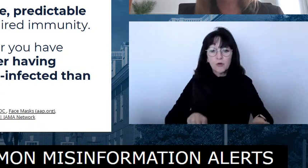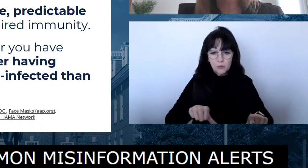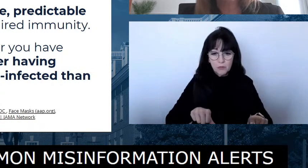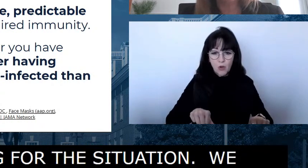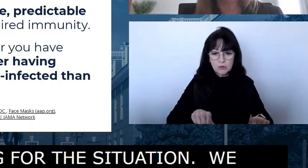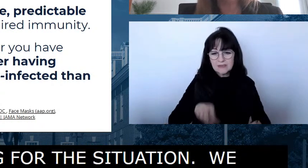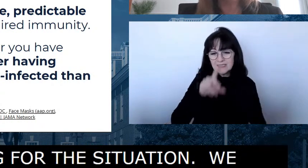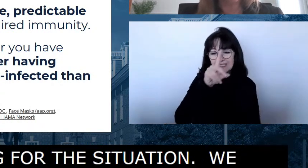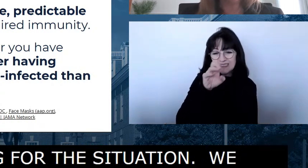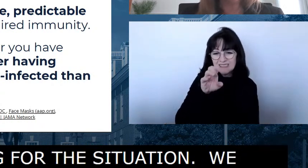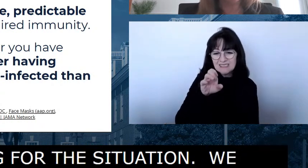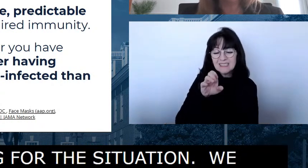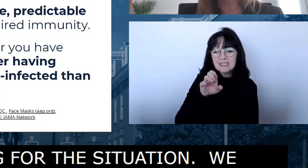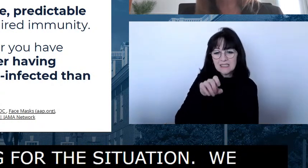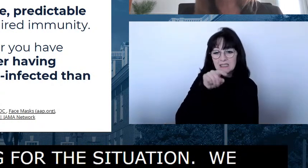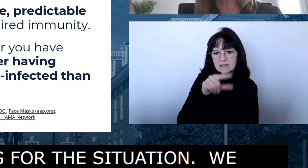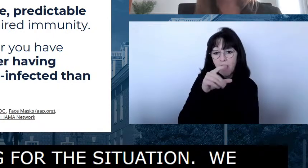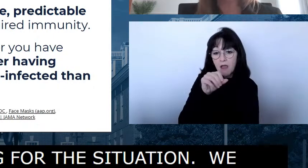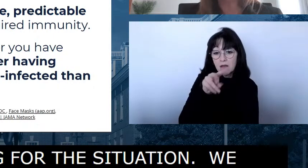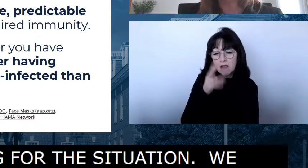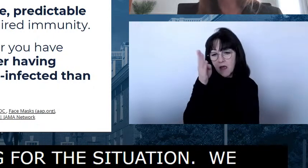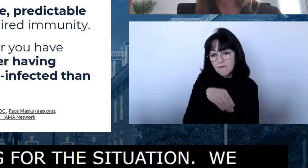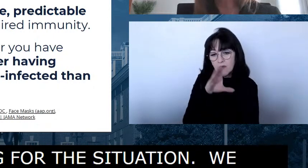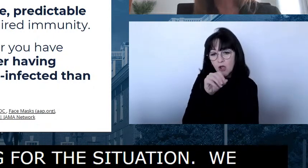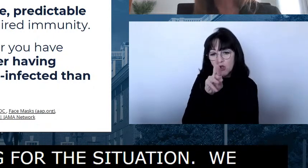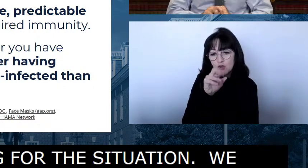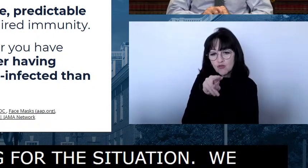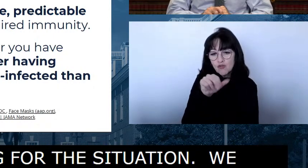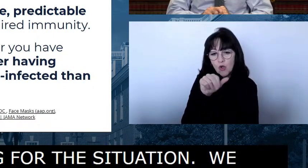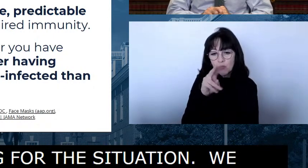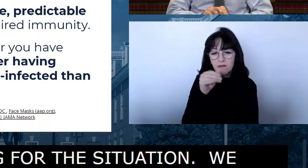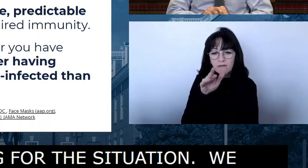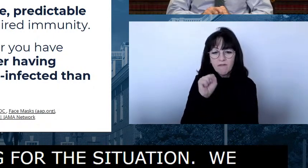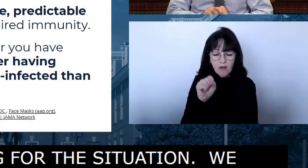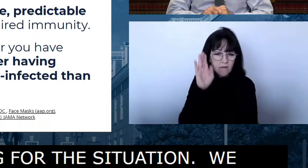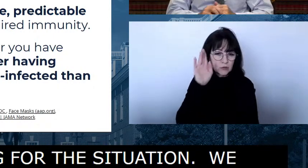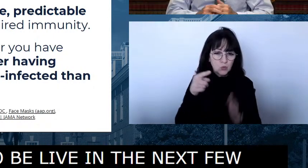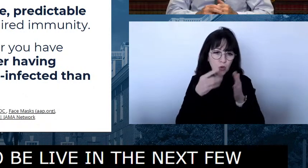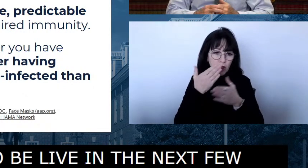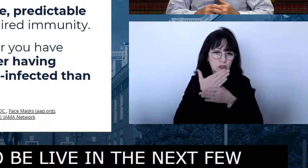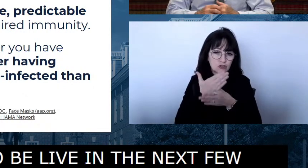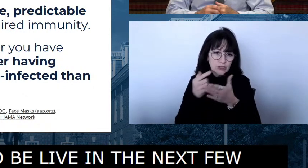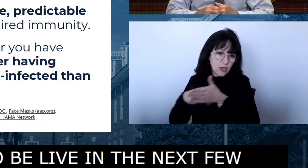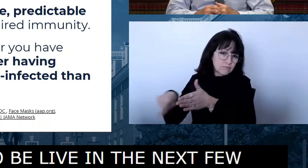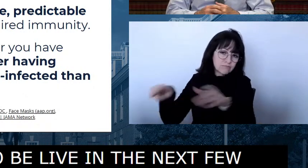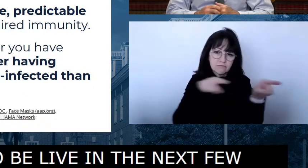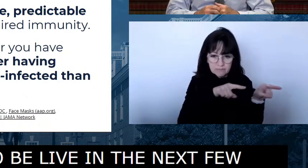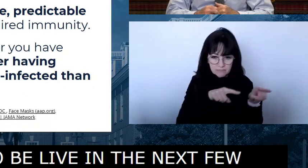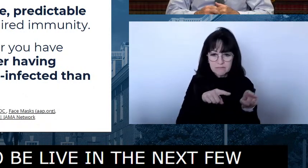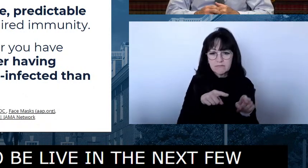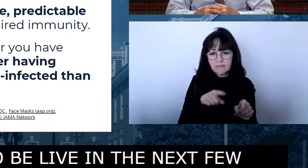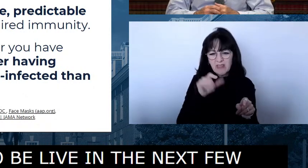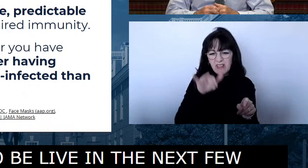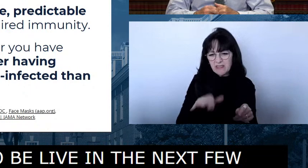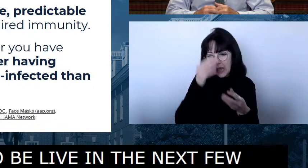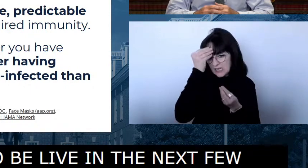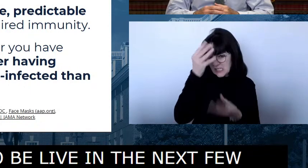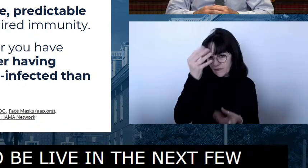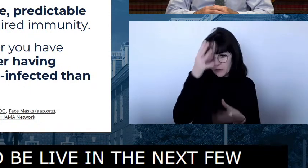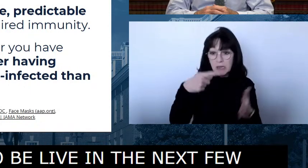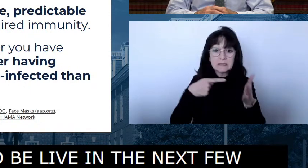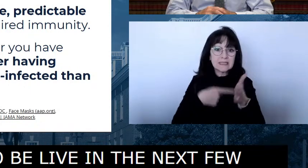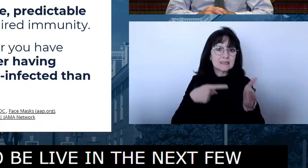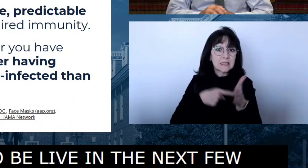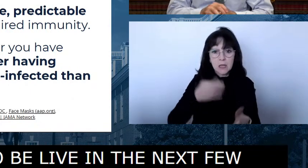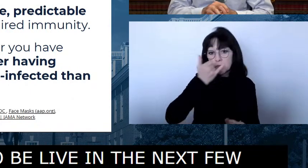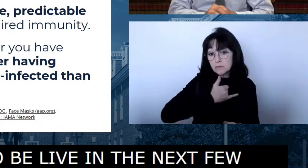de.gov/coronavirus. And with that, I'll turn it back to you, Governor. Thank you very much, Dr. Rattay. Lots of misinformation out